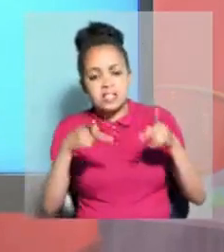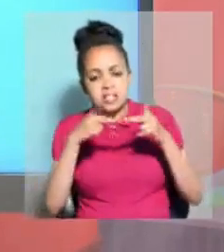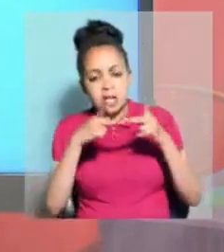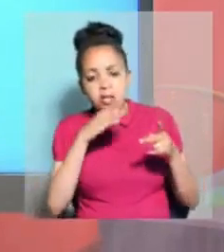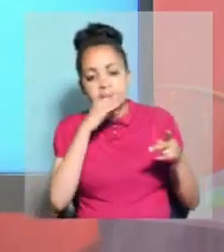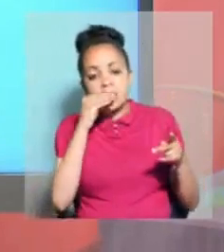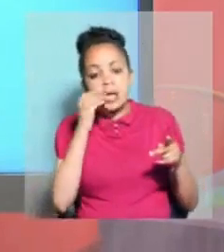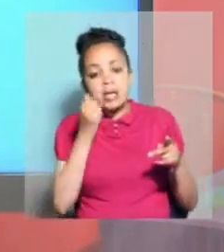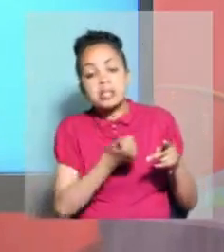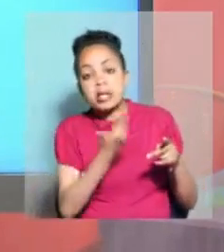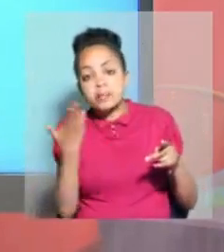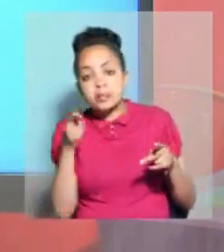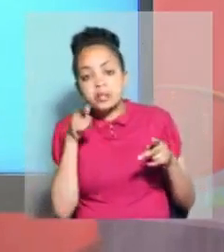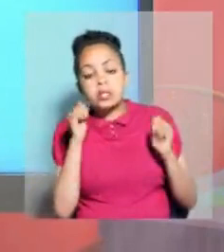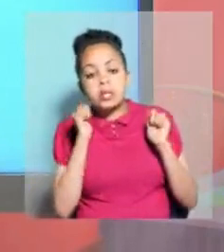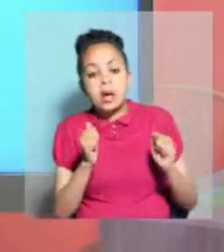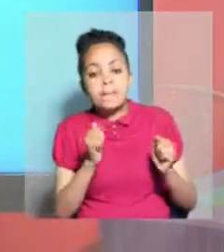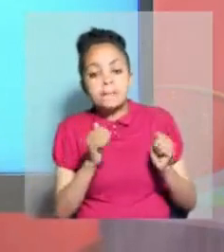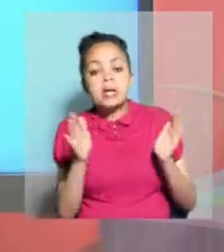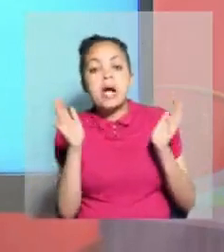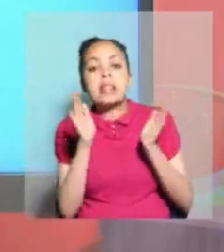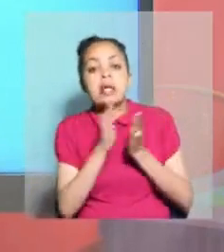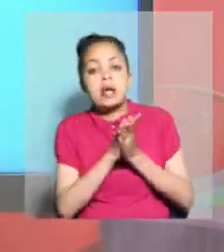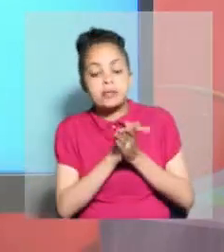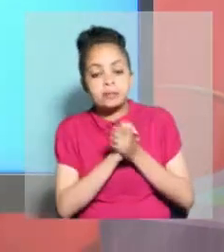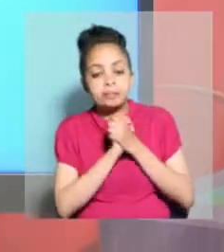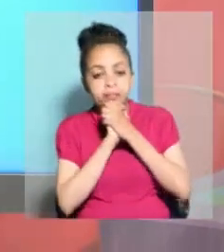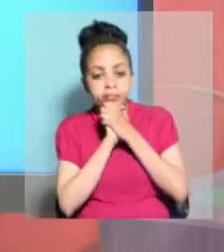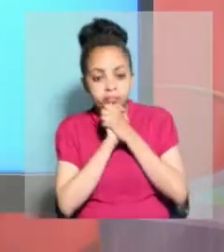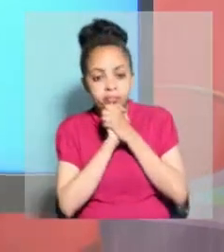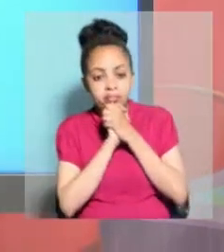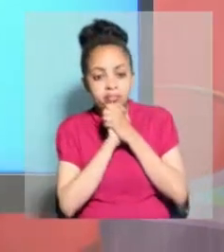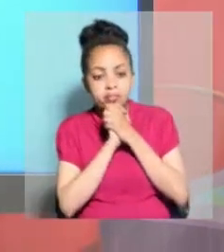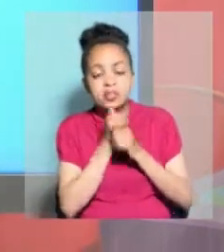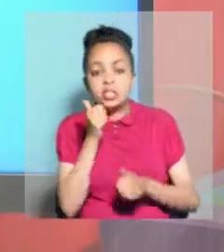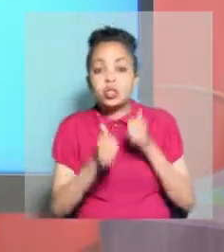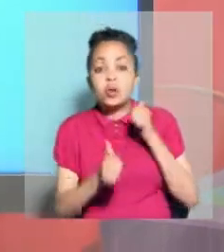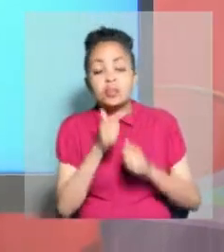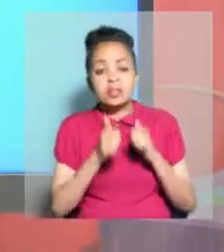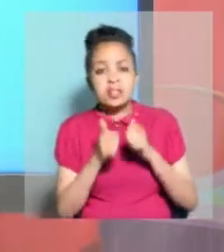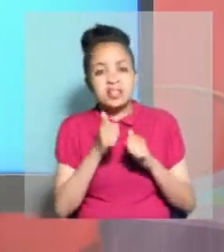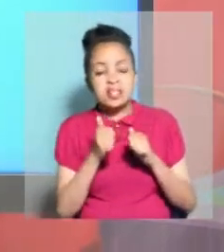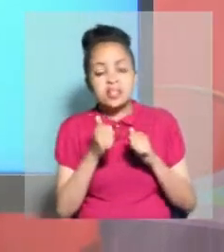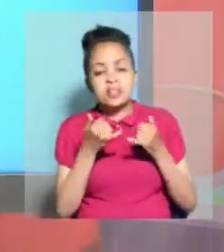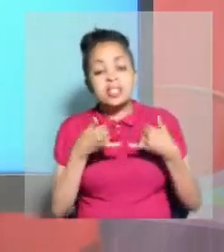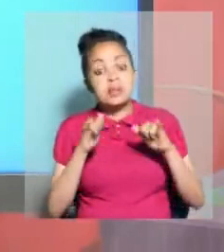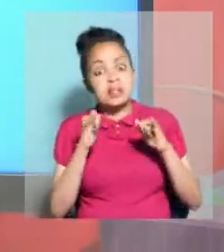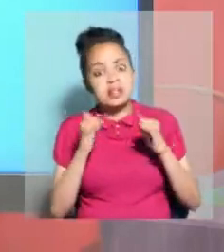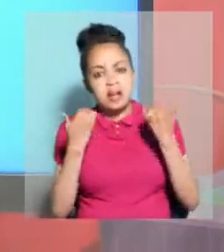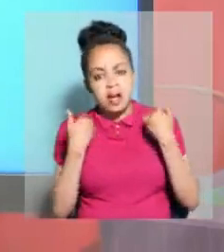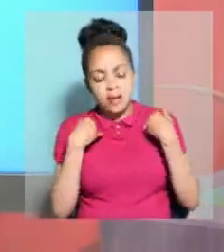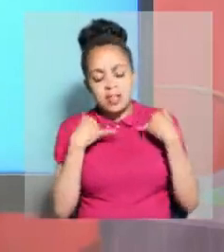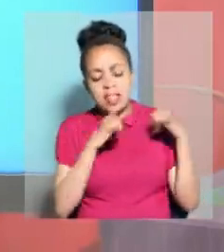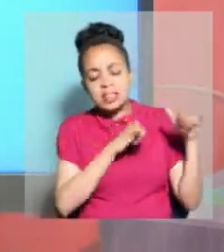the substrate that it can be catalyzed. So, competitive reversible inhibitor can have the